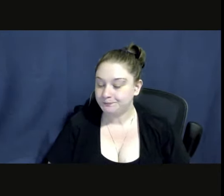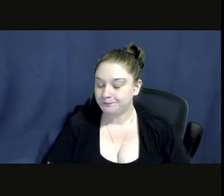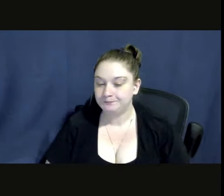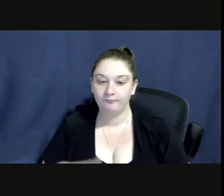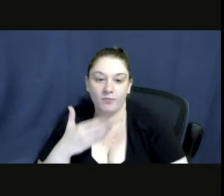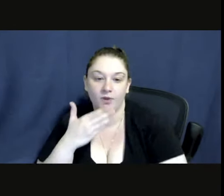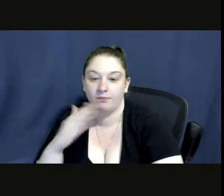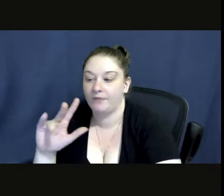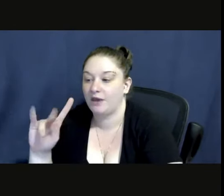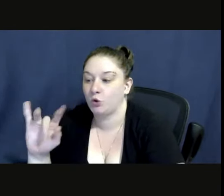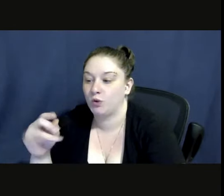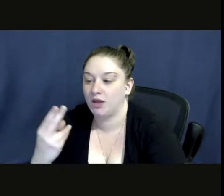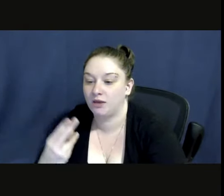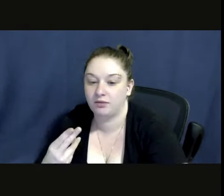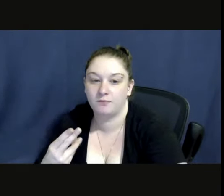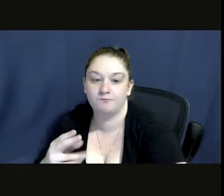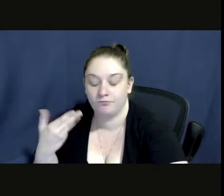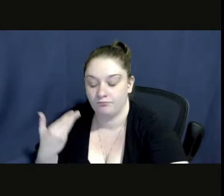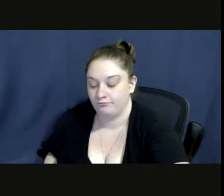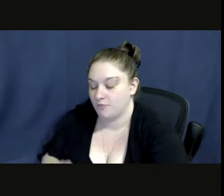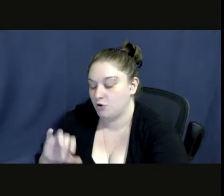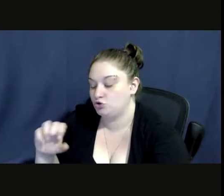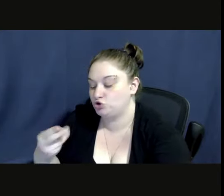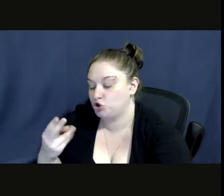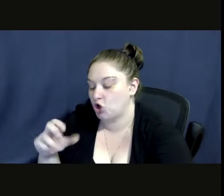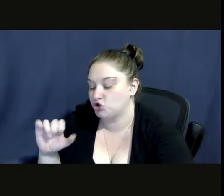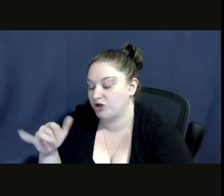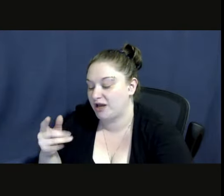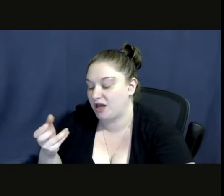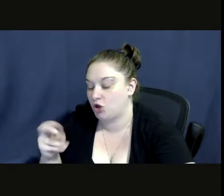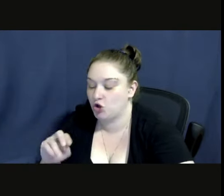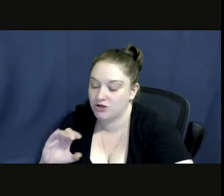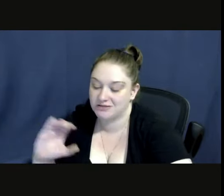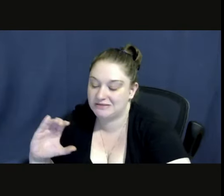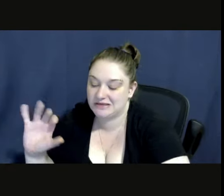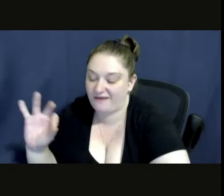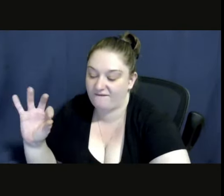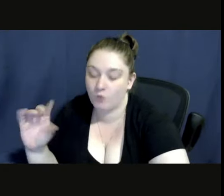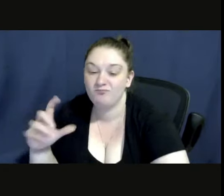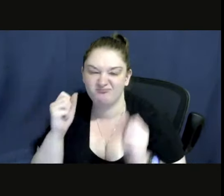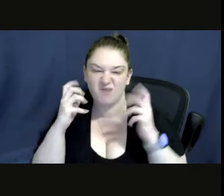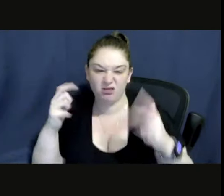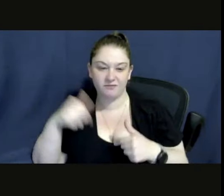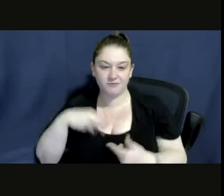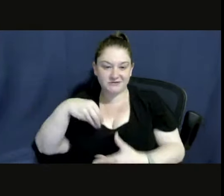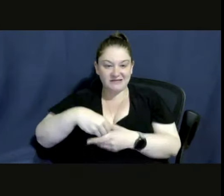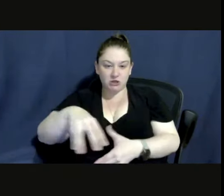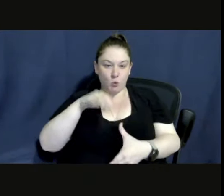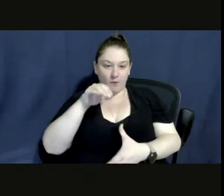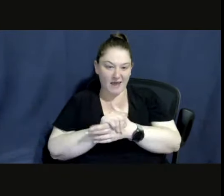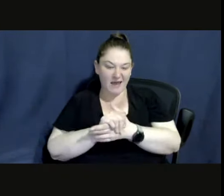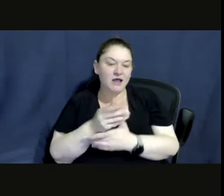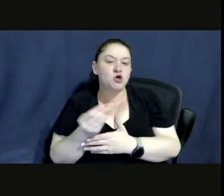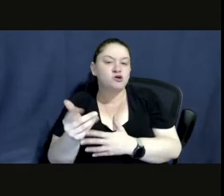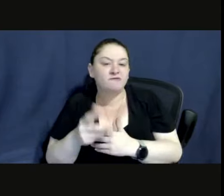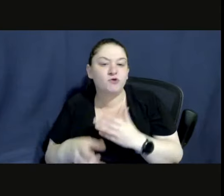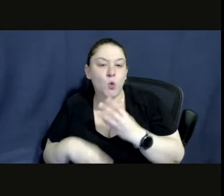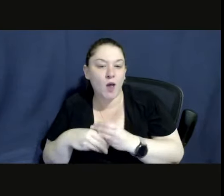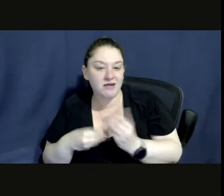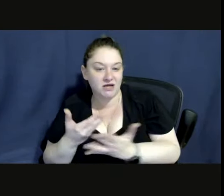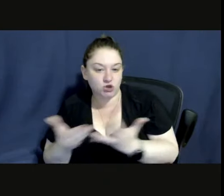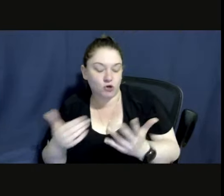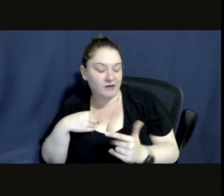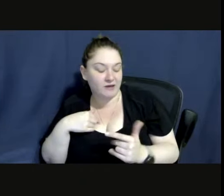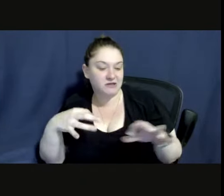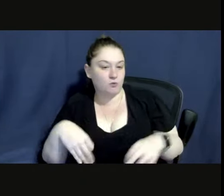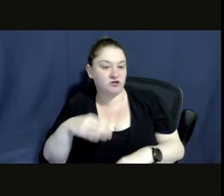Thanks, Keith. Josh Eagleson, Chief Financial Officer. A lot of this was in your packet. There's a couple additional things, but we're going to walk through on the screen.